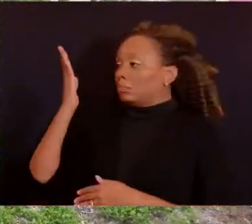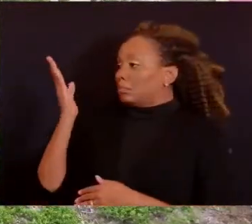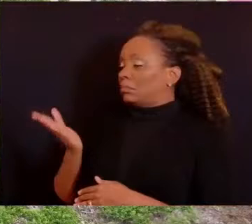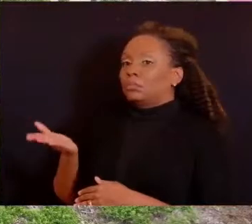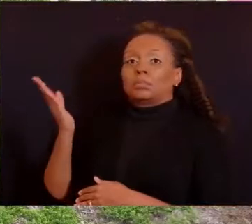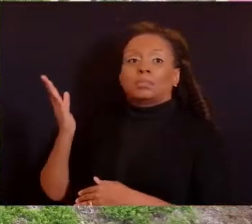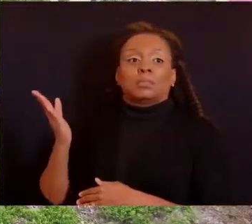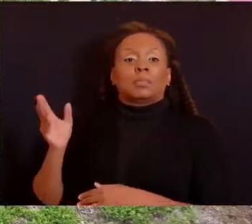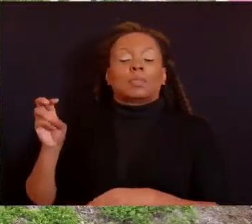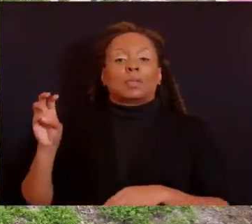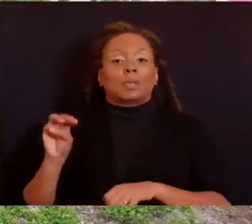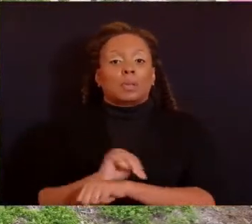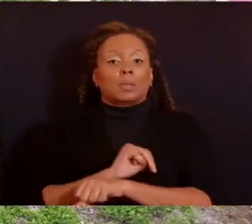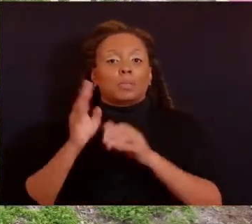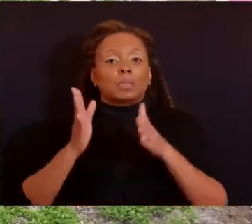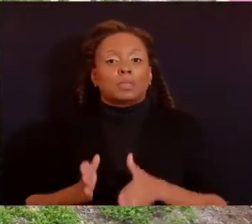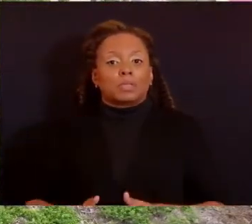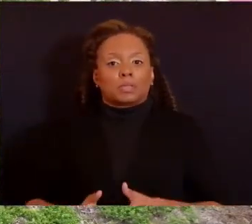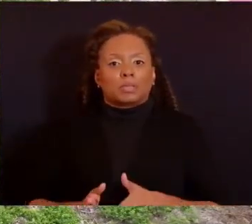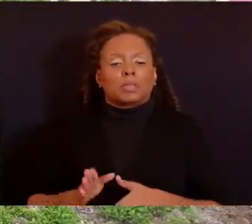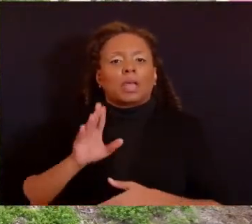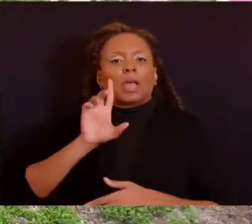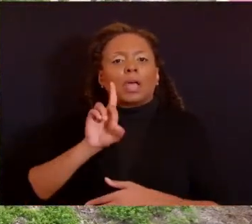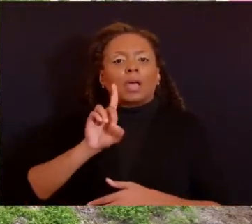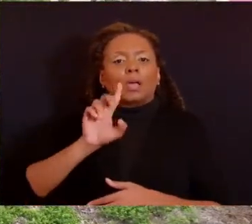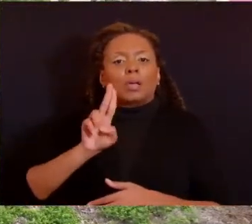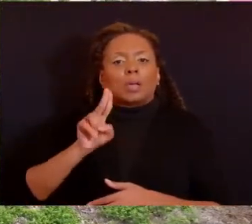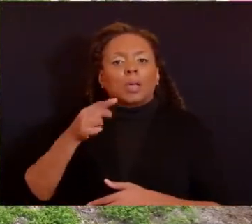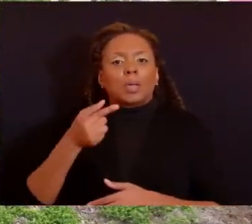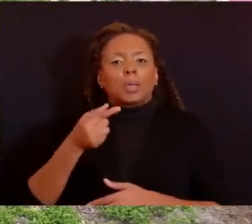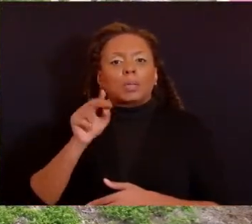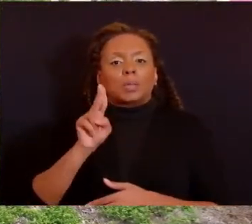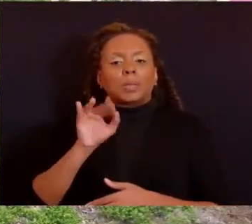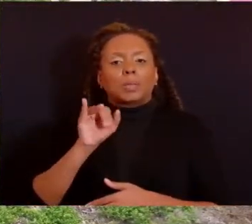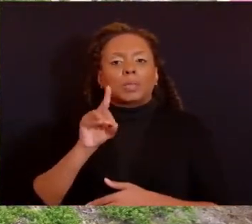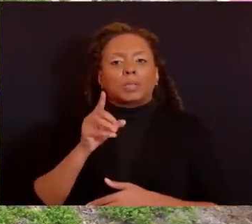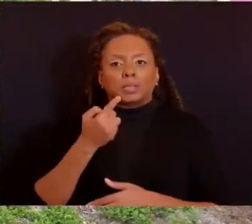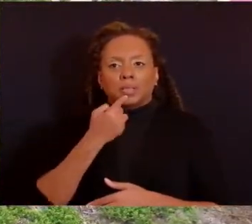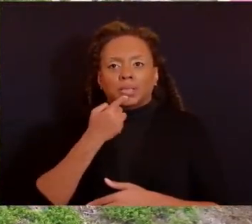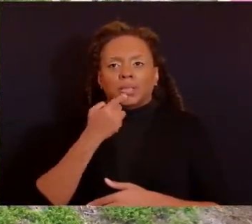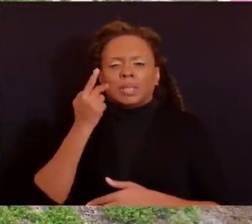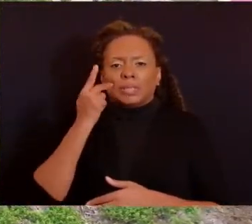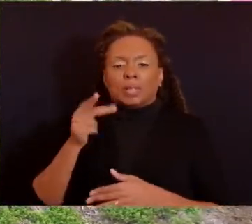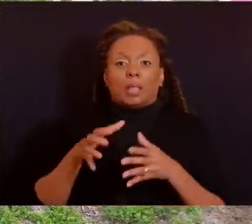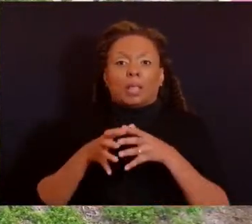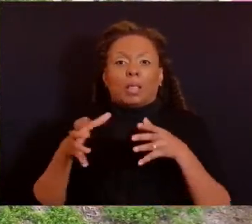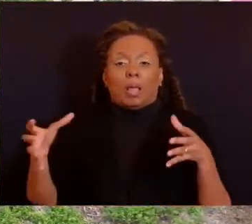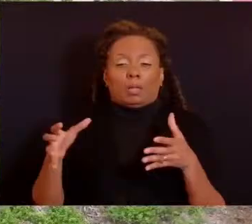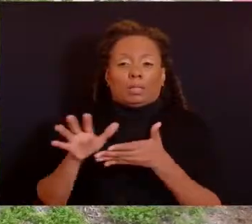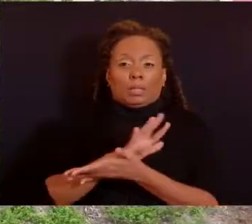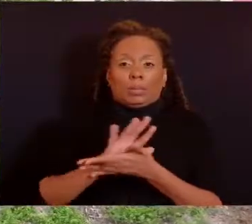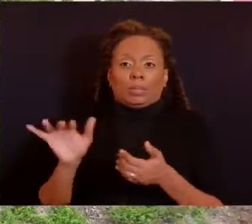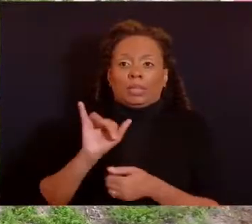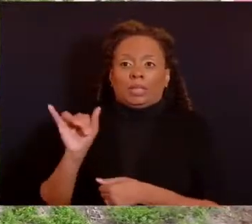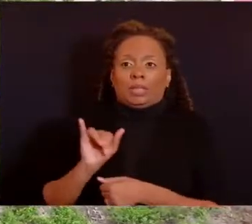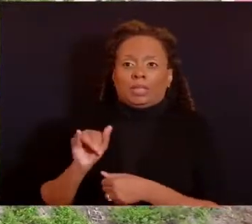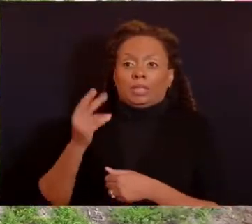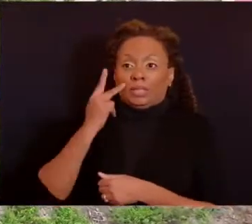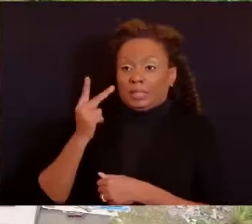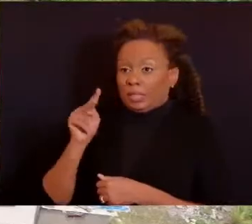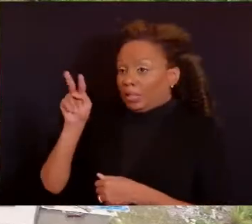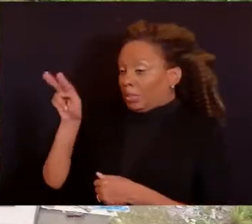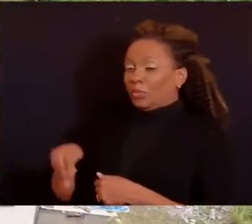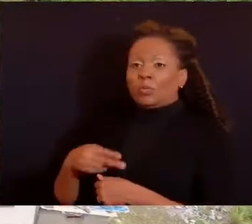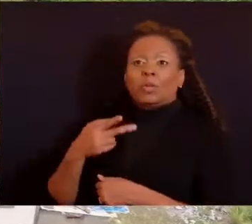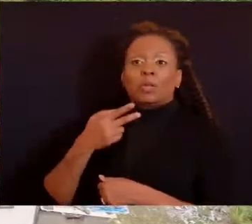very clear in pointing out and reflecting, as we did, that in most instances where we were seeing serious damage, like the house that we're seeing there now,